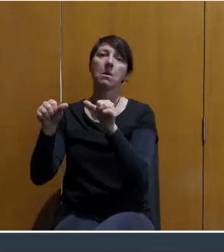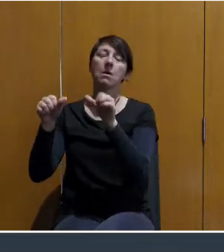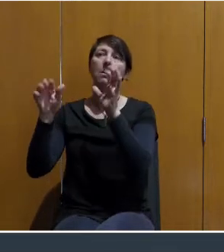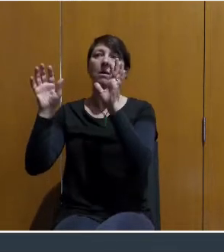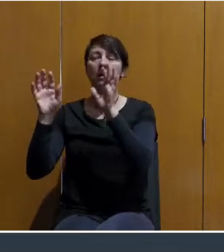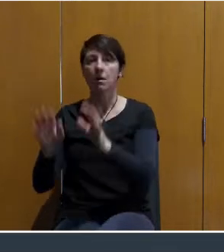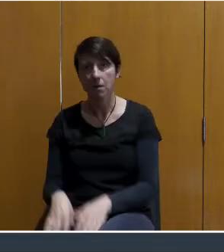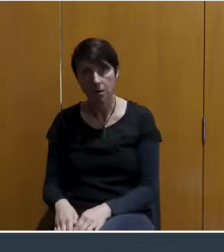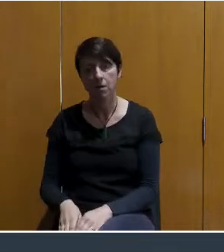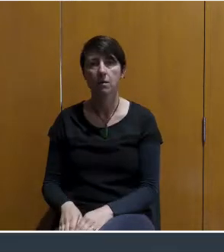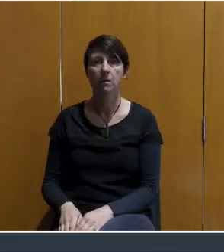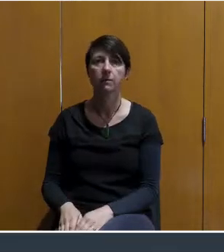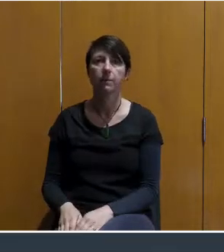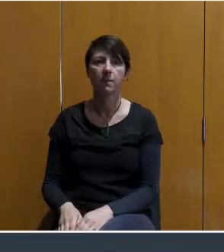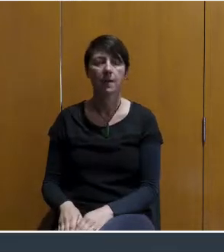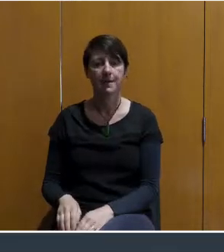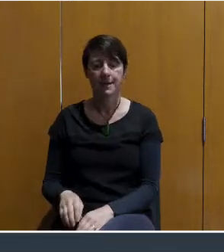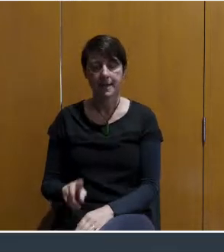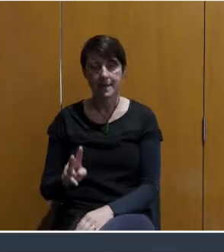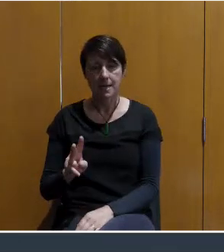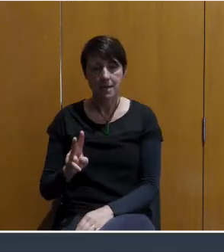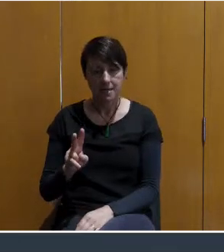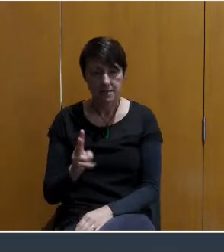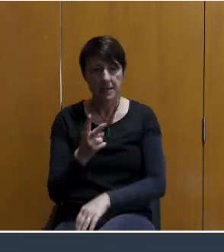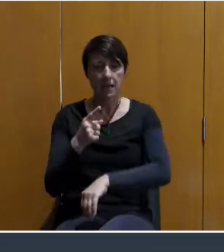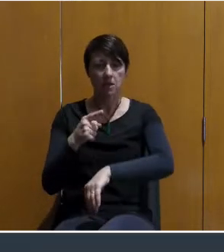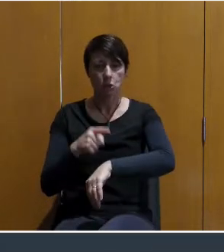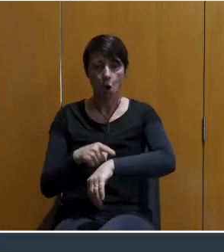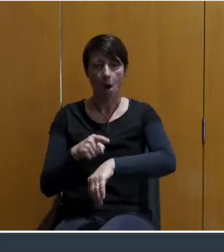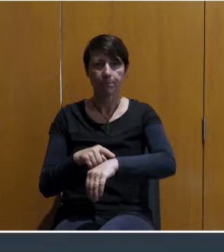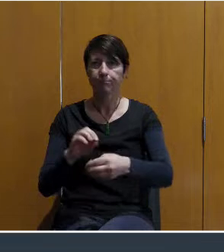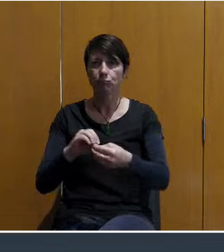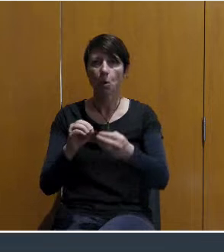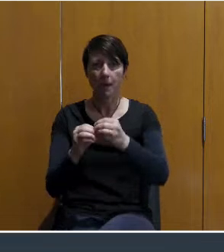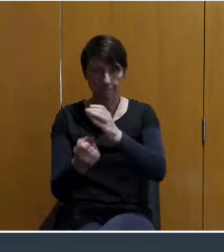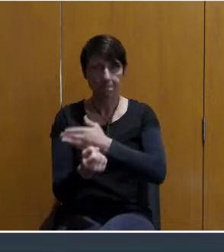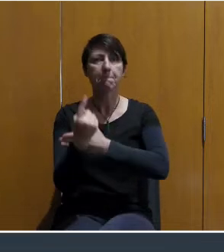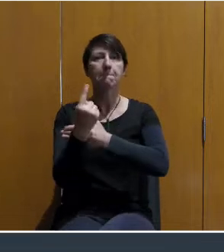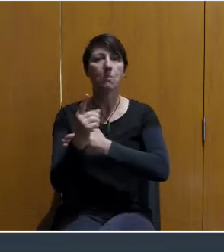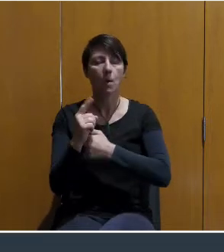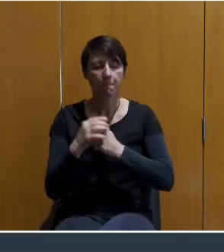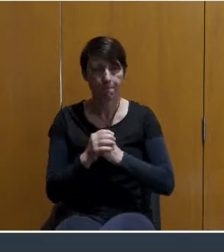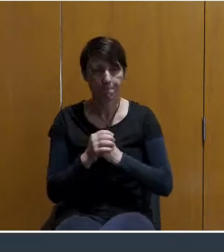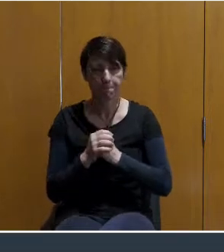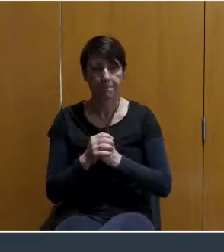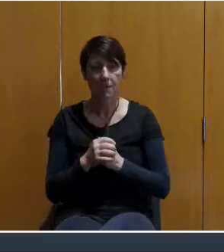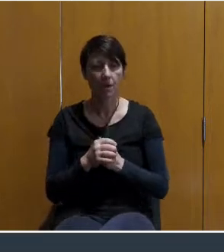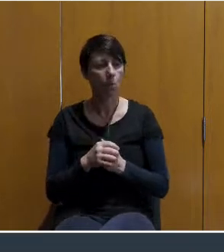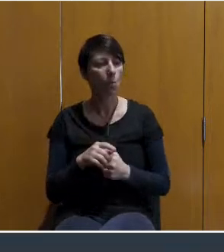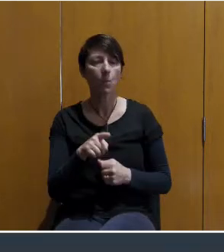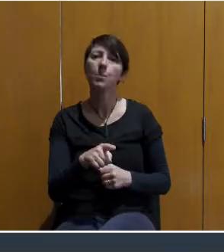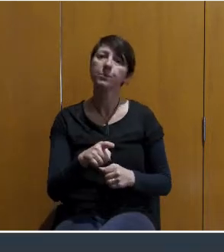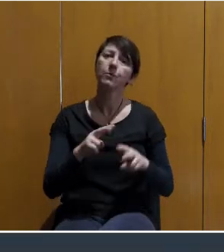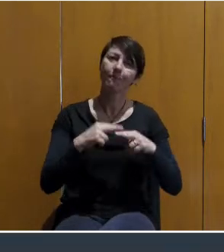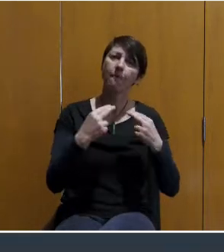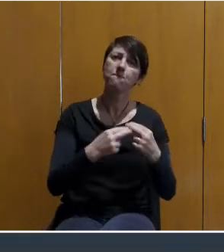Second dog incident was we went to Gooch's in the evening, which is a family beach, and there